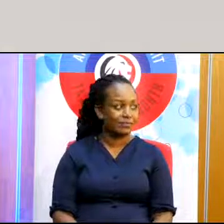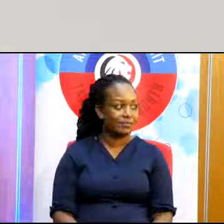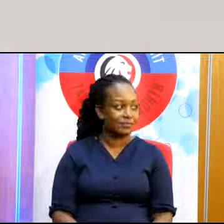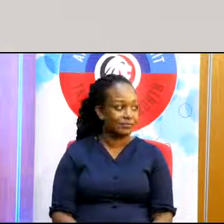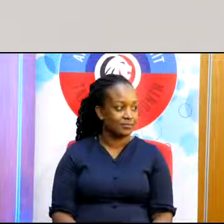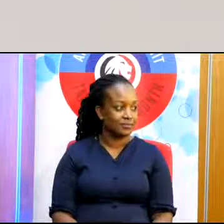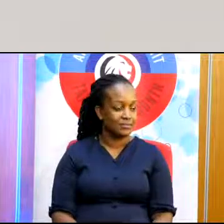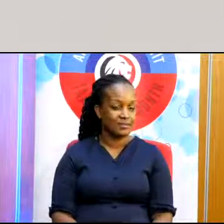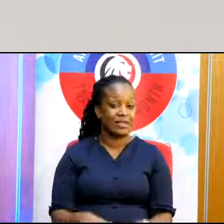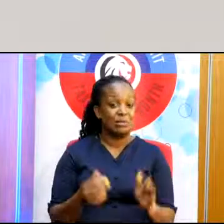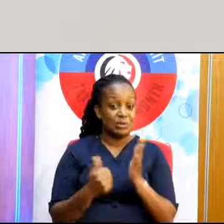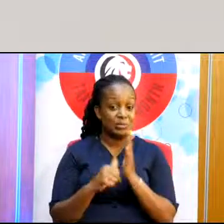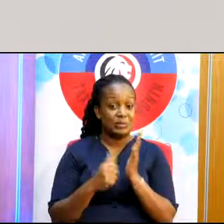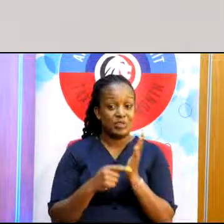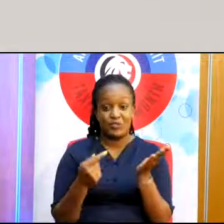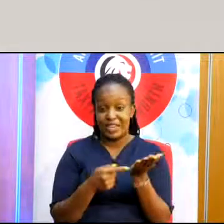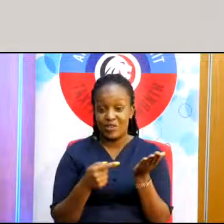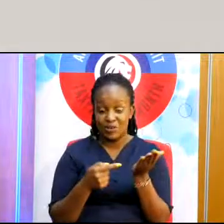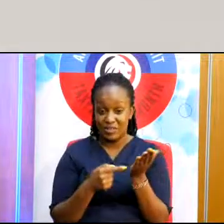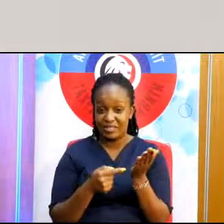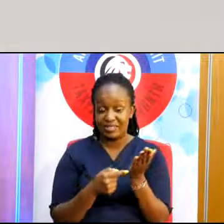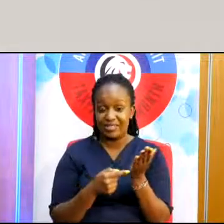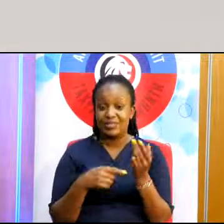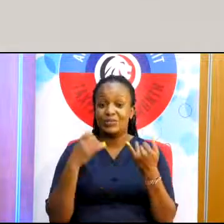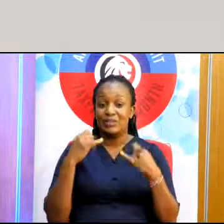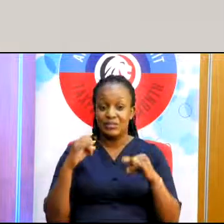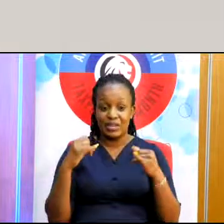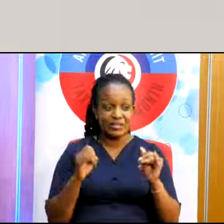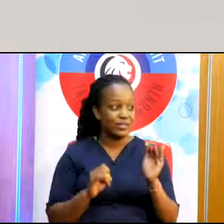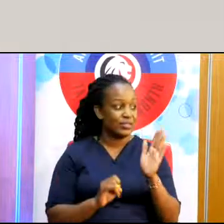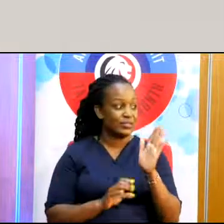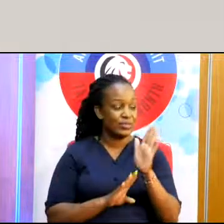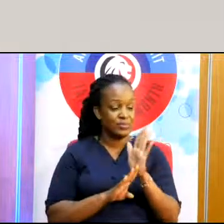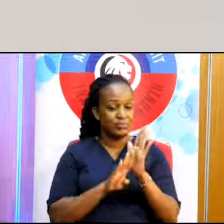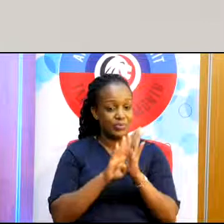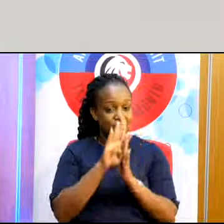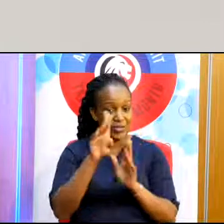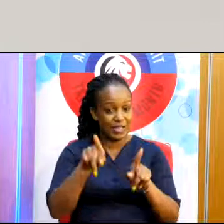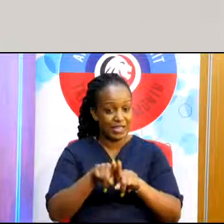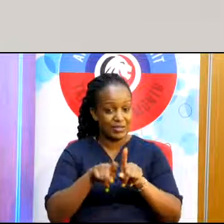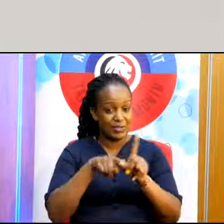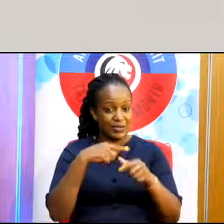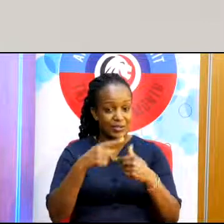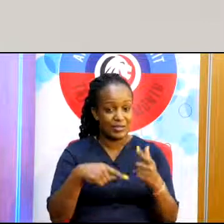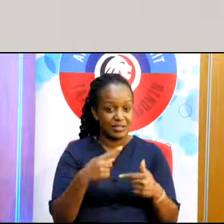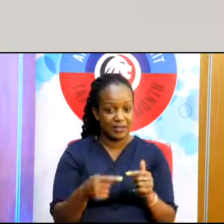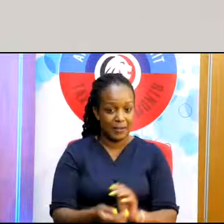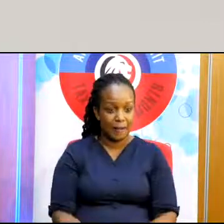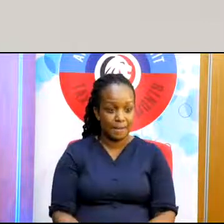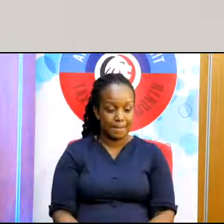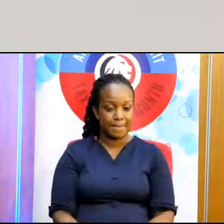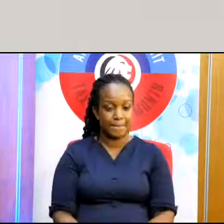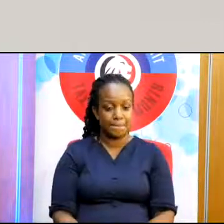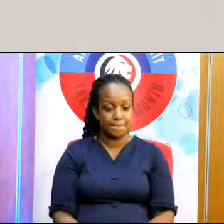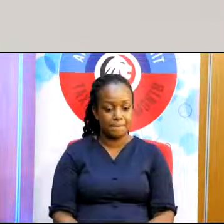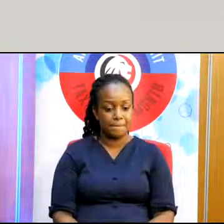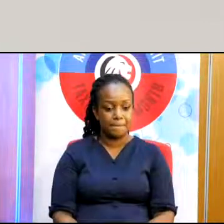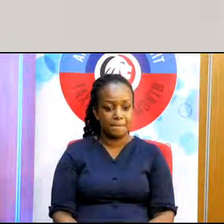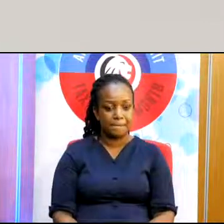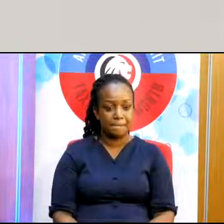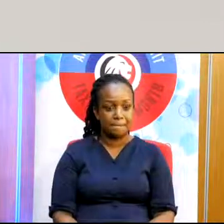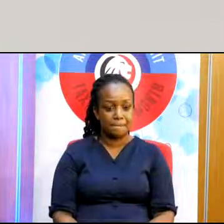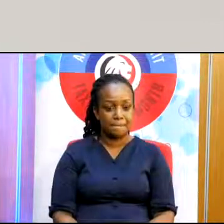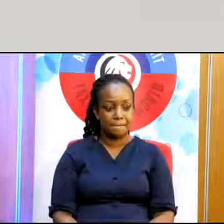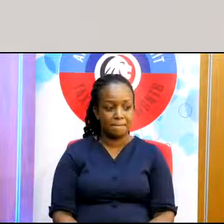These are the vagaries of technology. We get to improve as we go across the continent. Dr. Jibao, can you hear us?